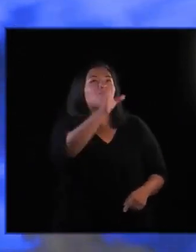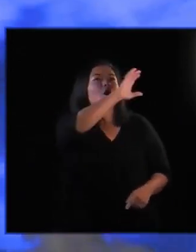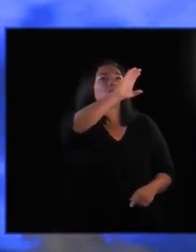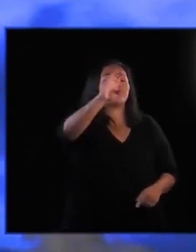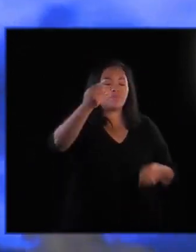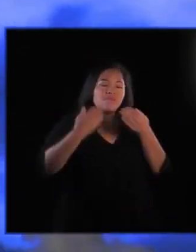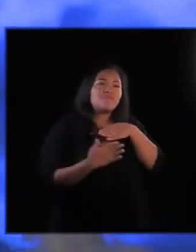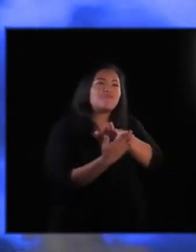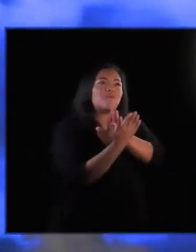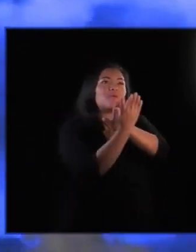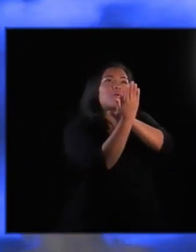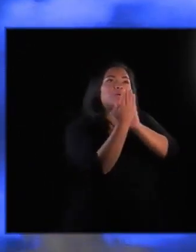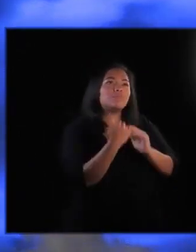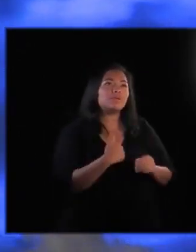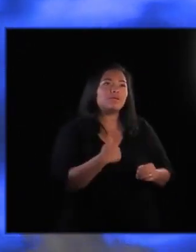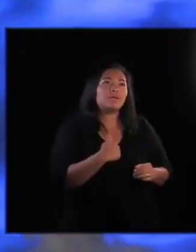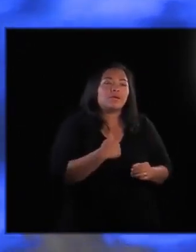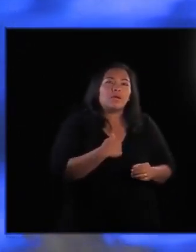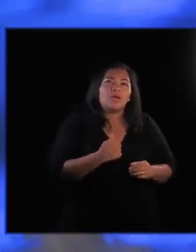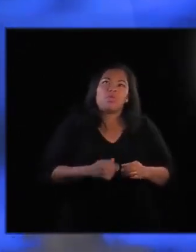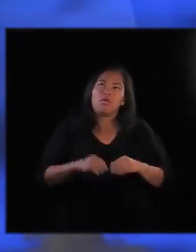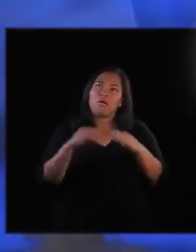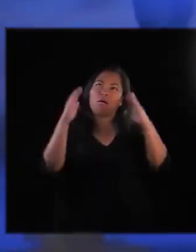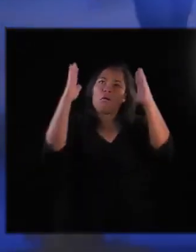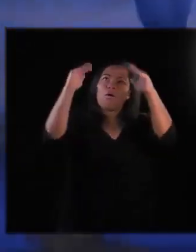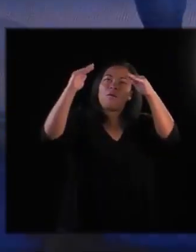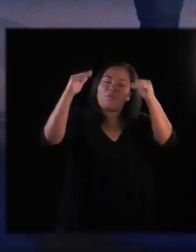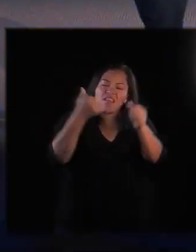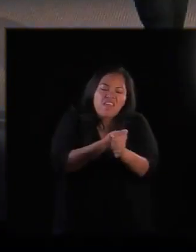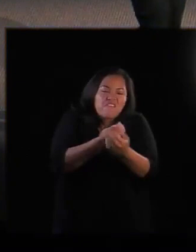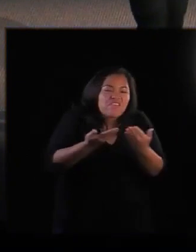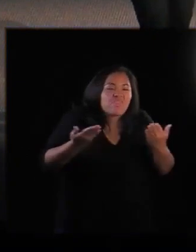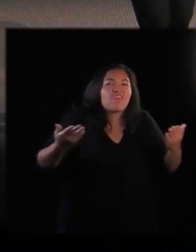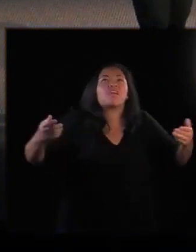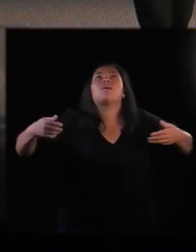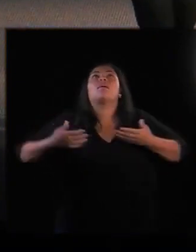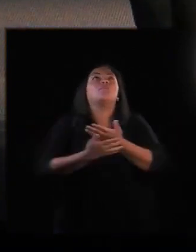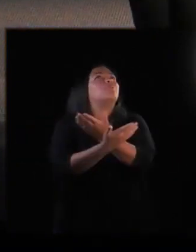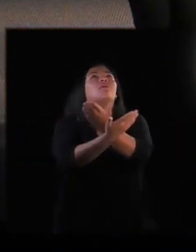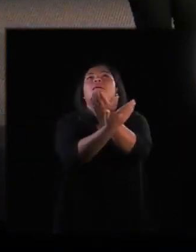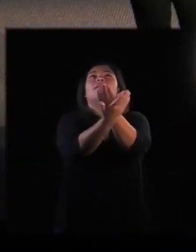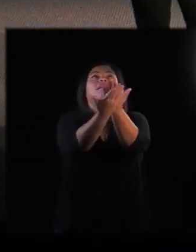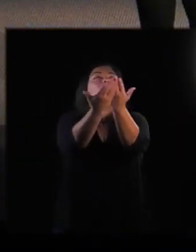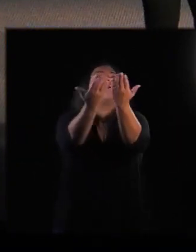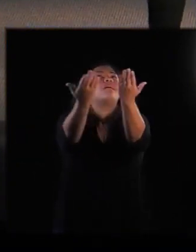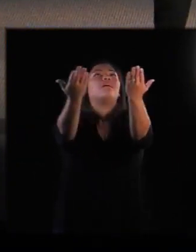come. The cross before me, my hope on things